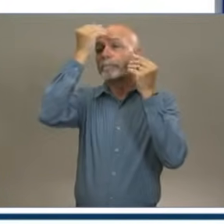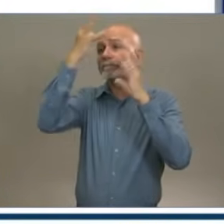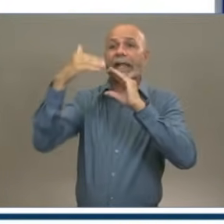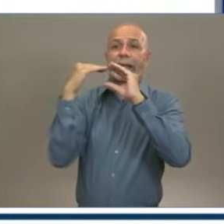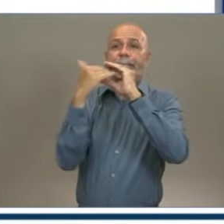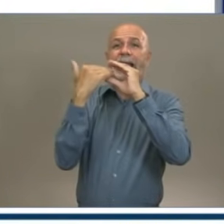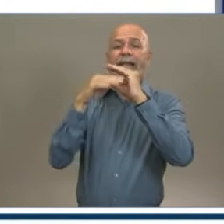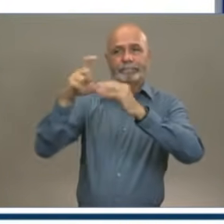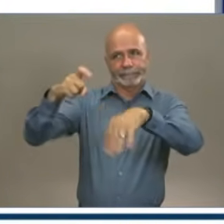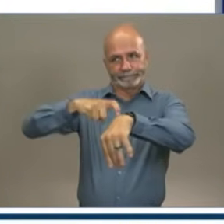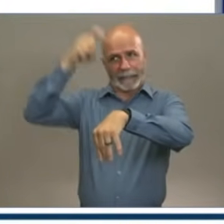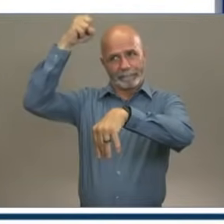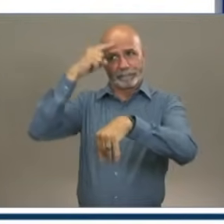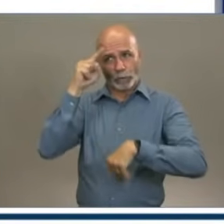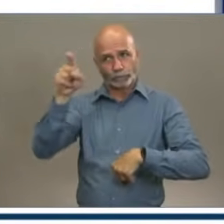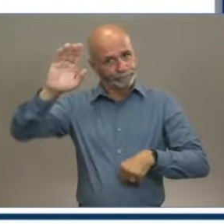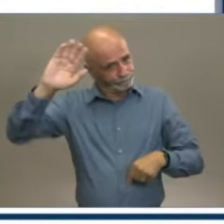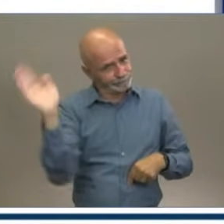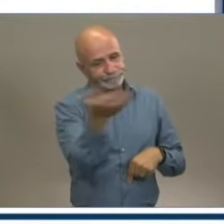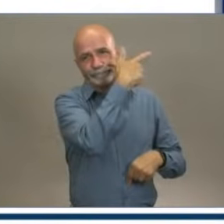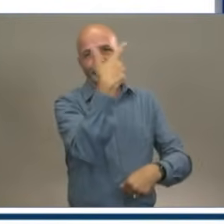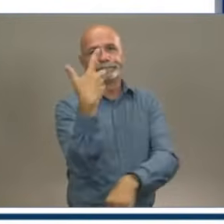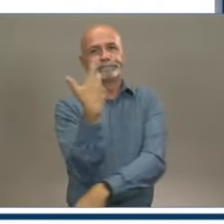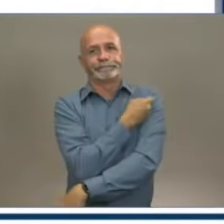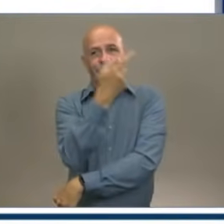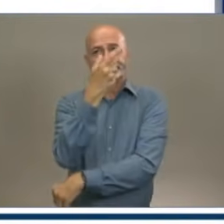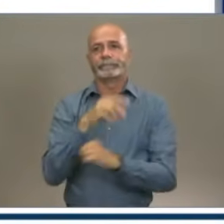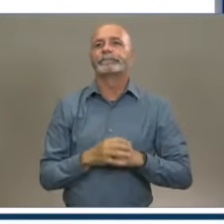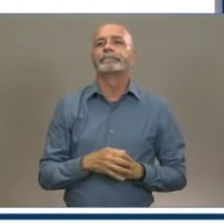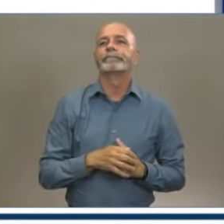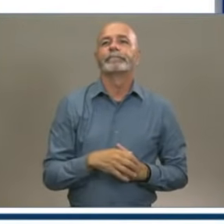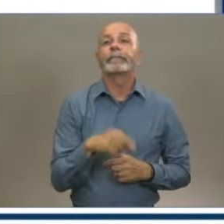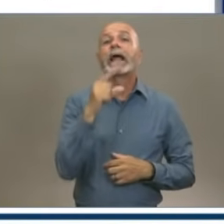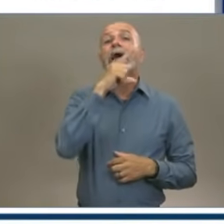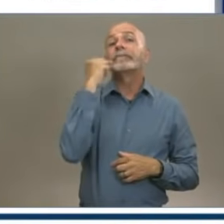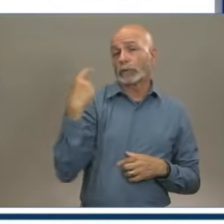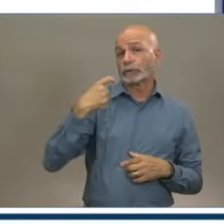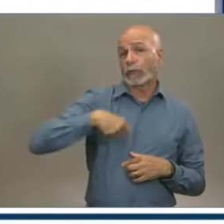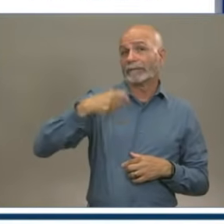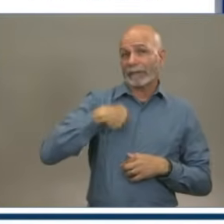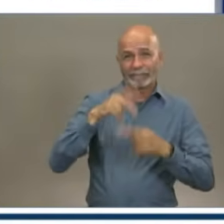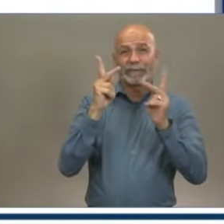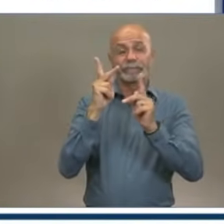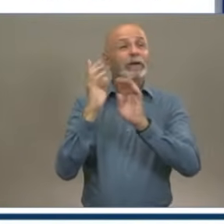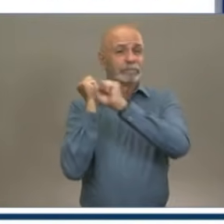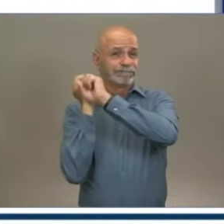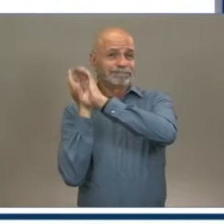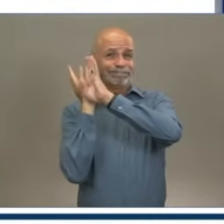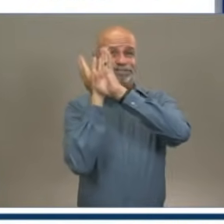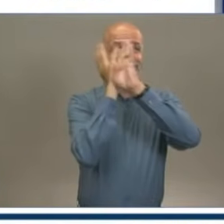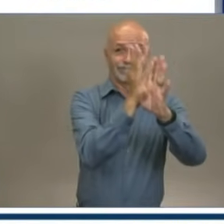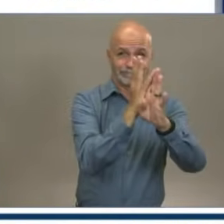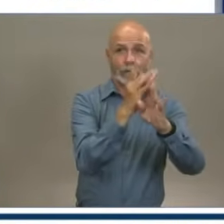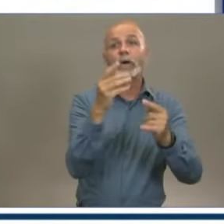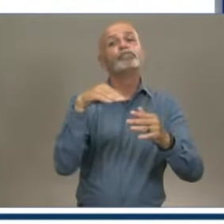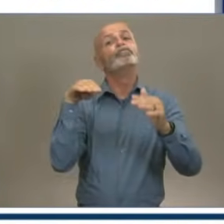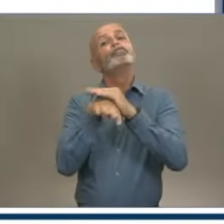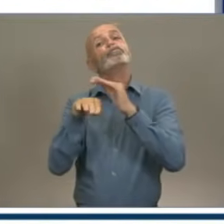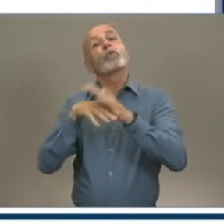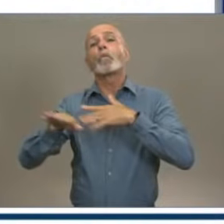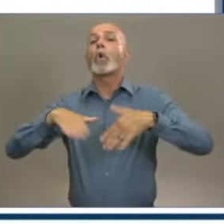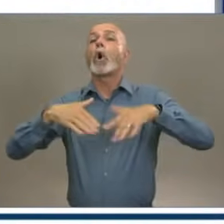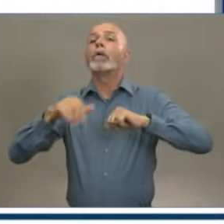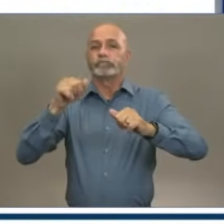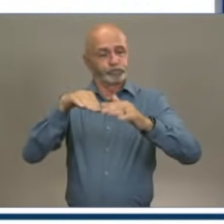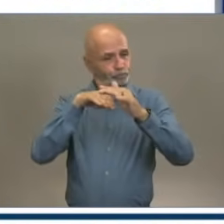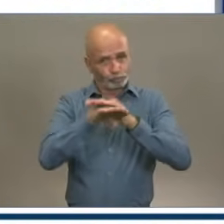sooner. And our walk-in clinic at the Halifax Convention Centre has moved on to second doses as well. If you haven't received your first